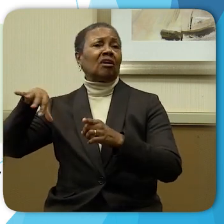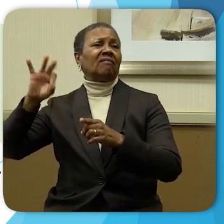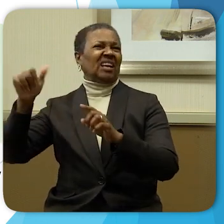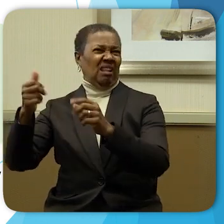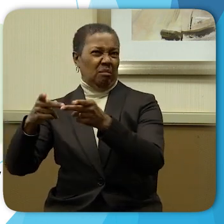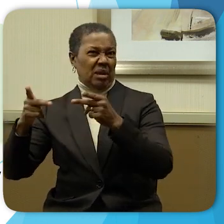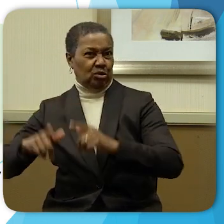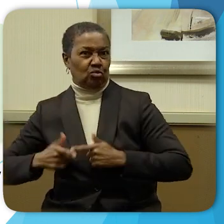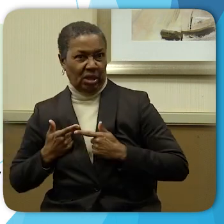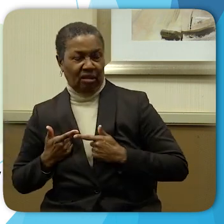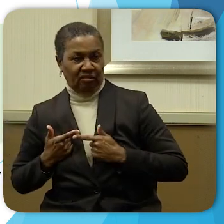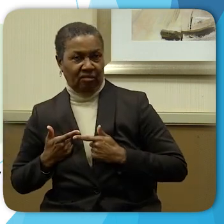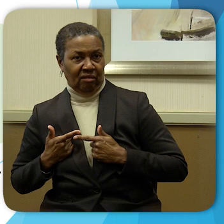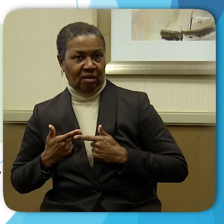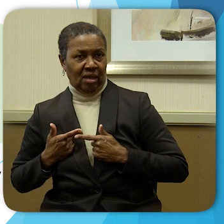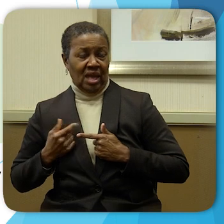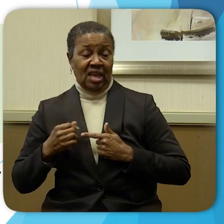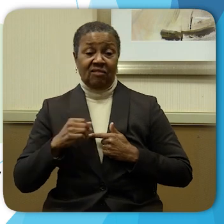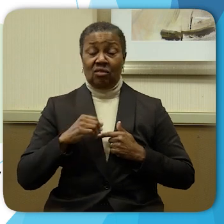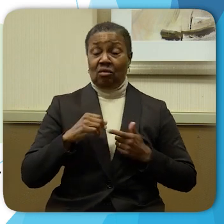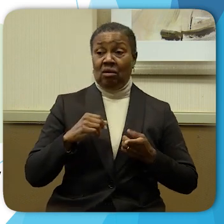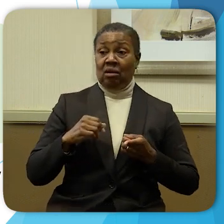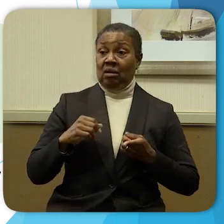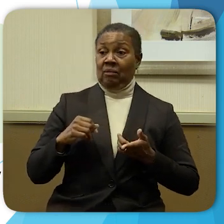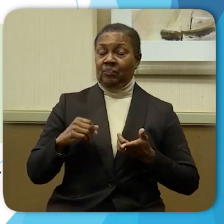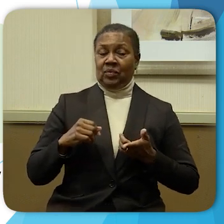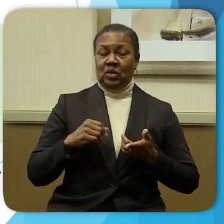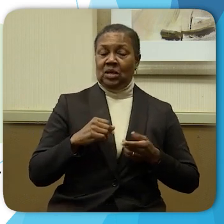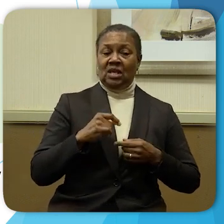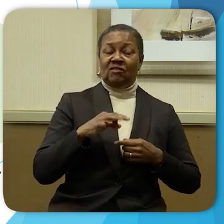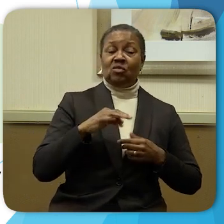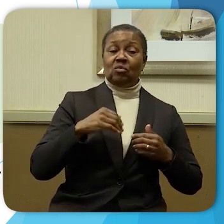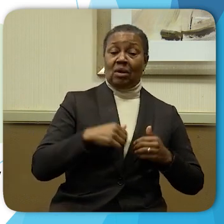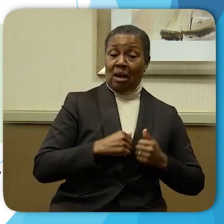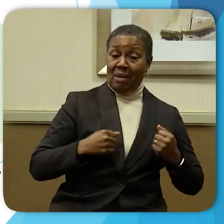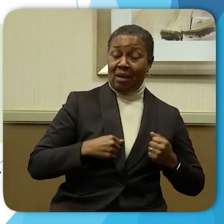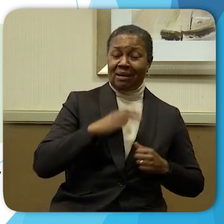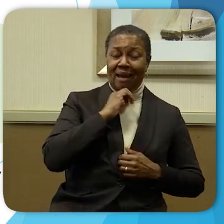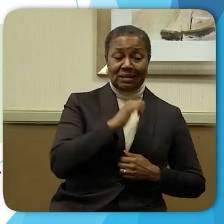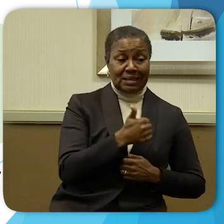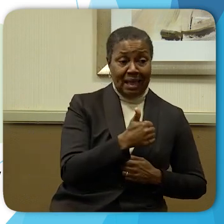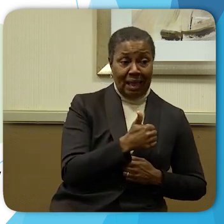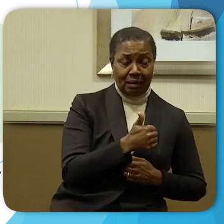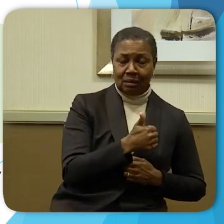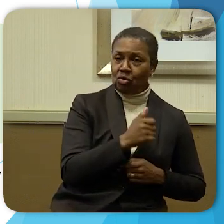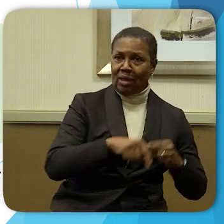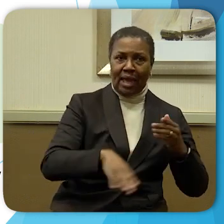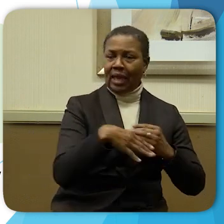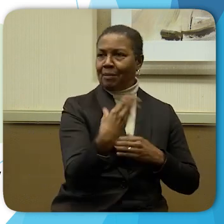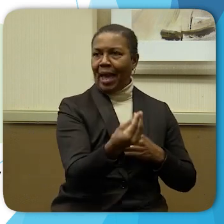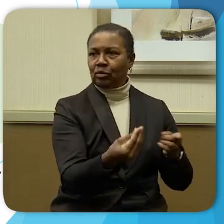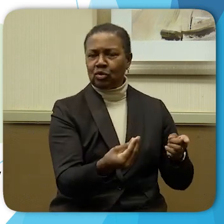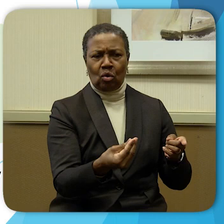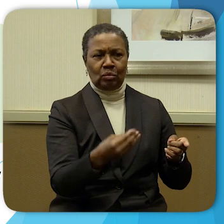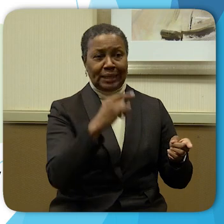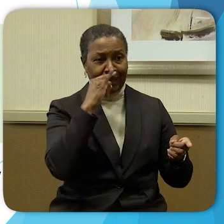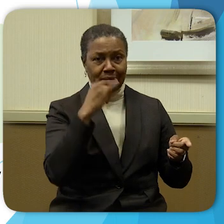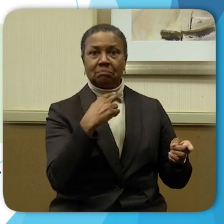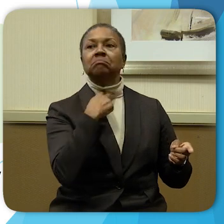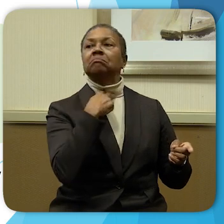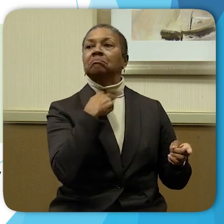stay versus if you can't, you're like legally not allowed to kick out your 10-year-old. Doesn't mean that it's not happening. But because of